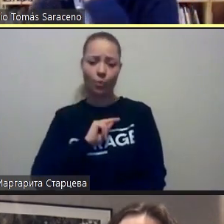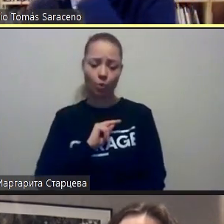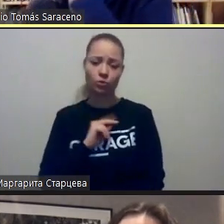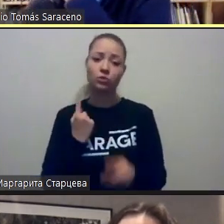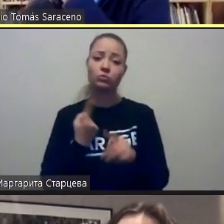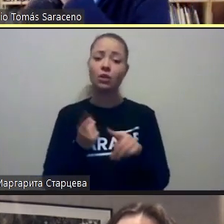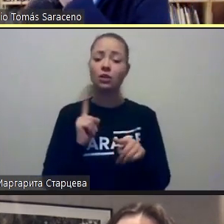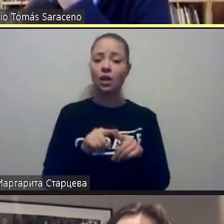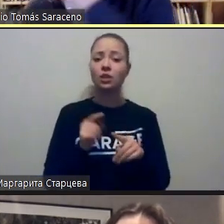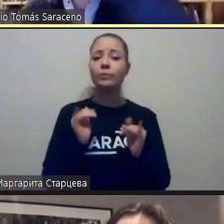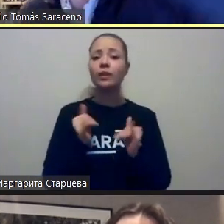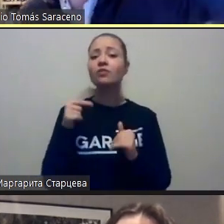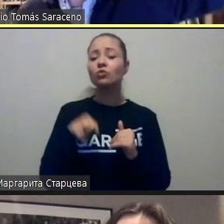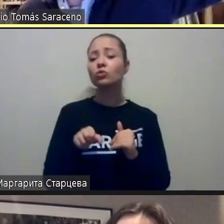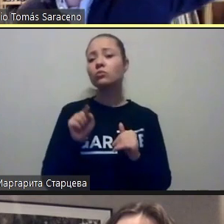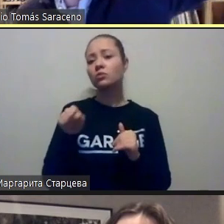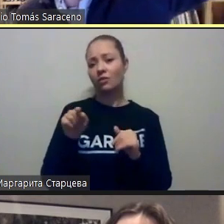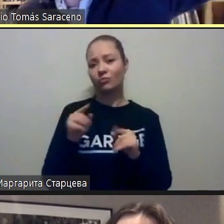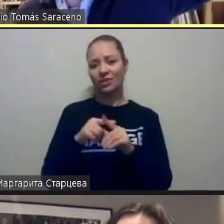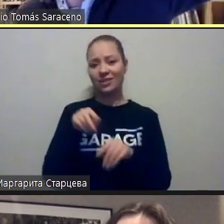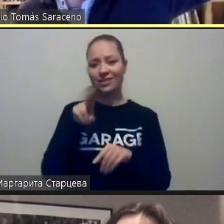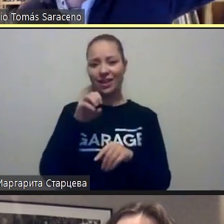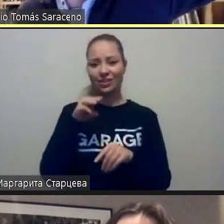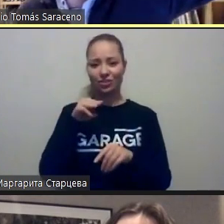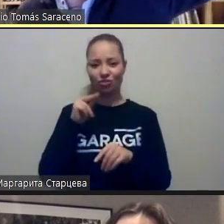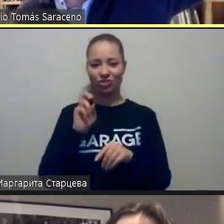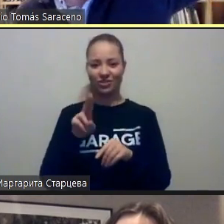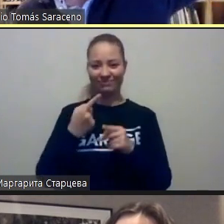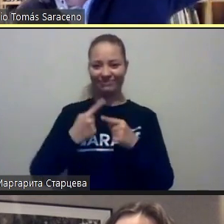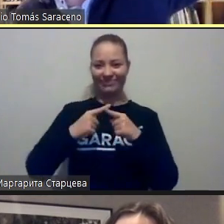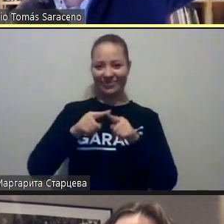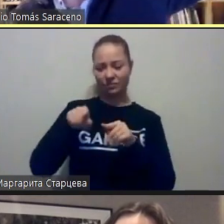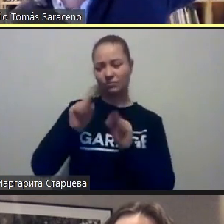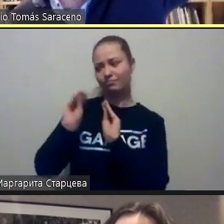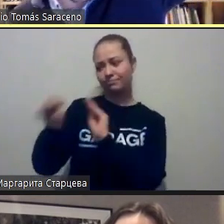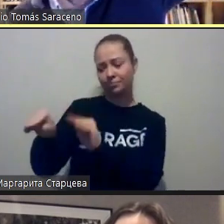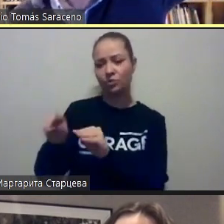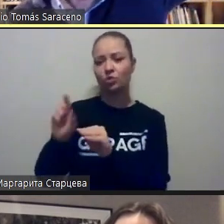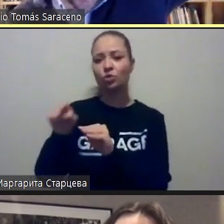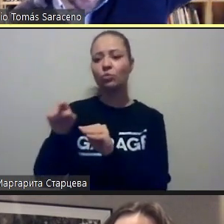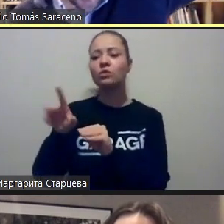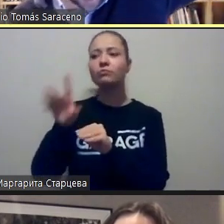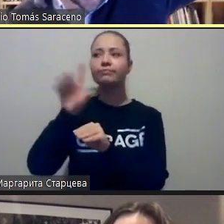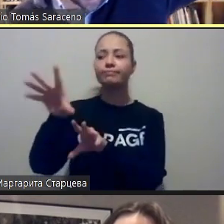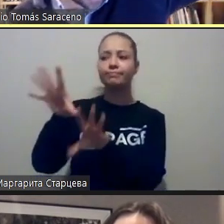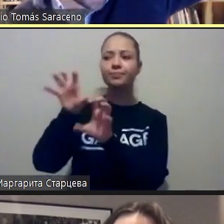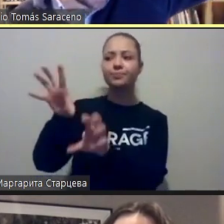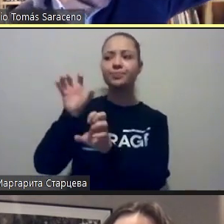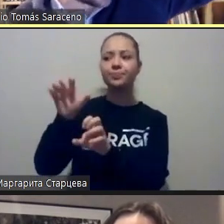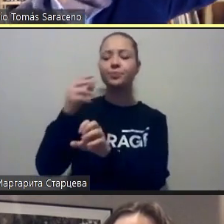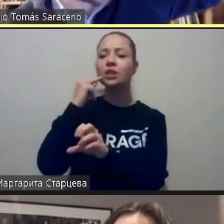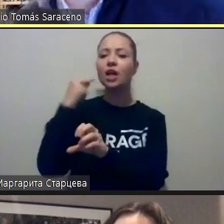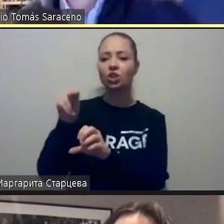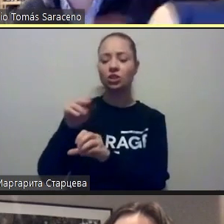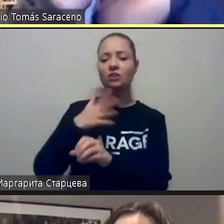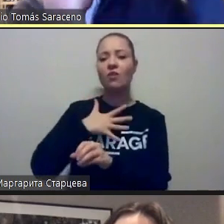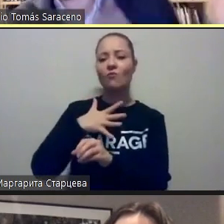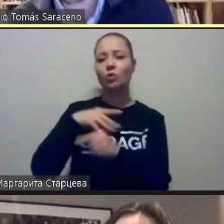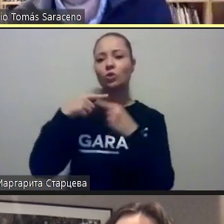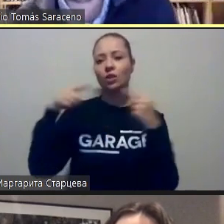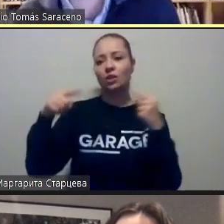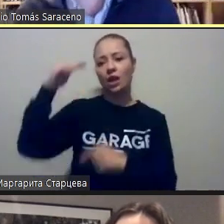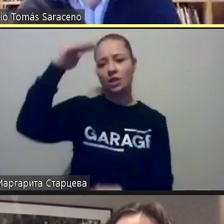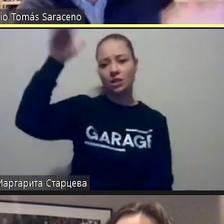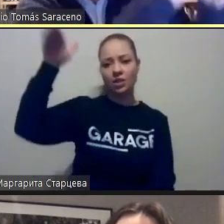sensors who could also have different readings of the quality of the air at different altitudes. And this is one